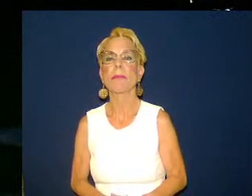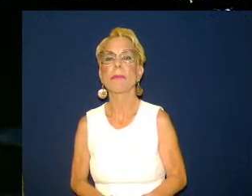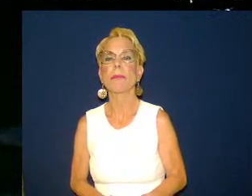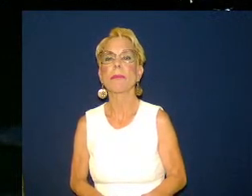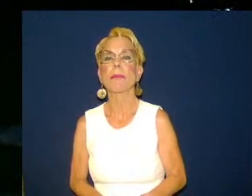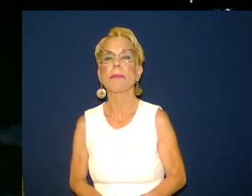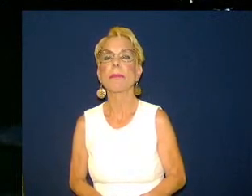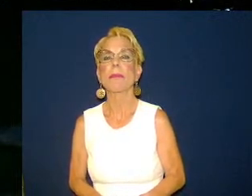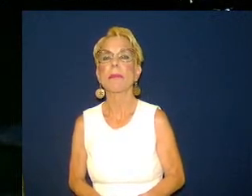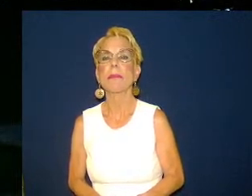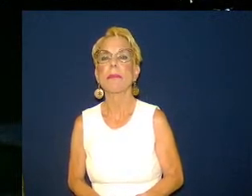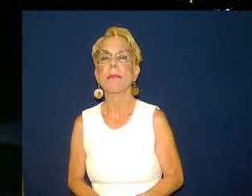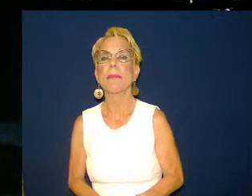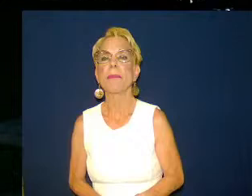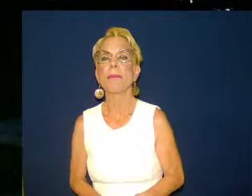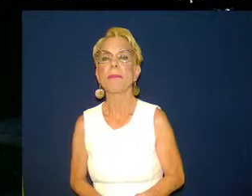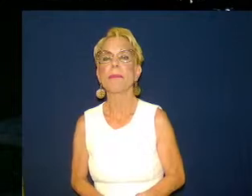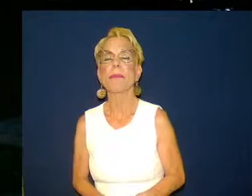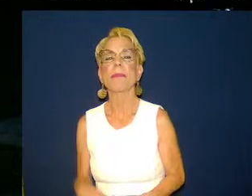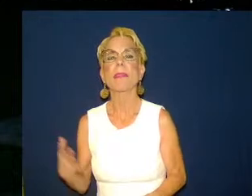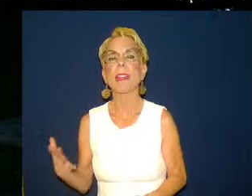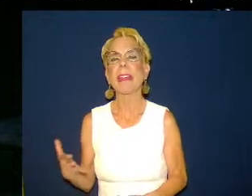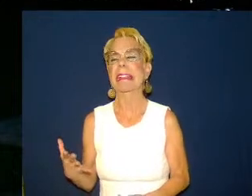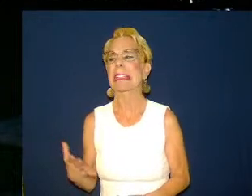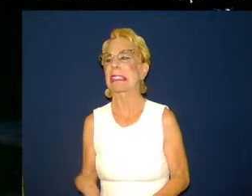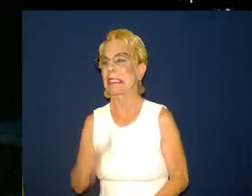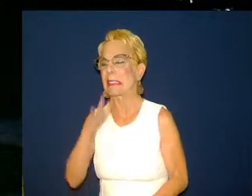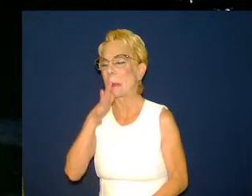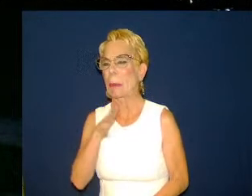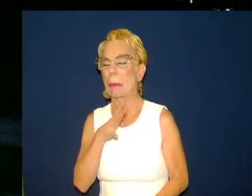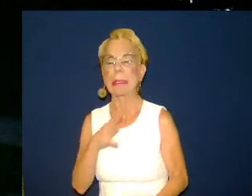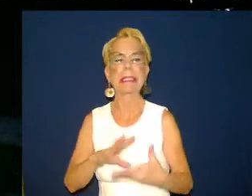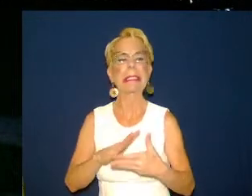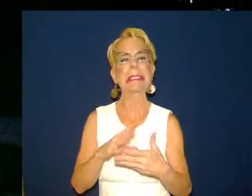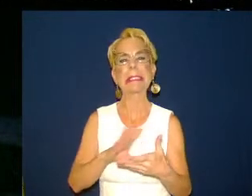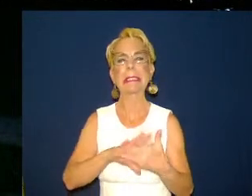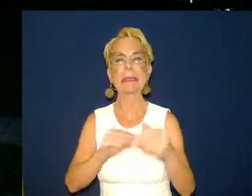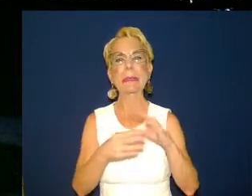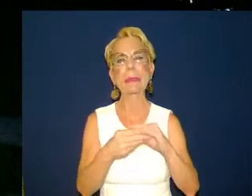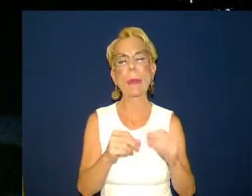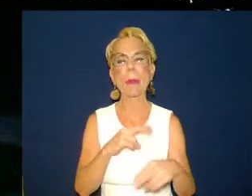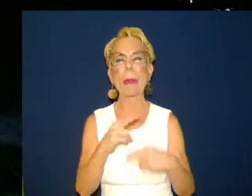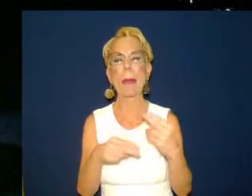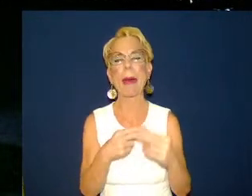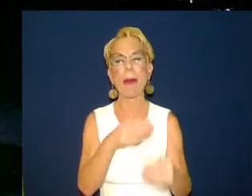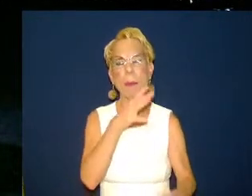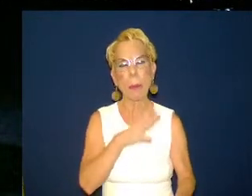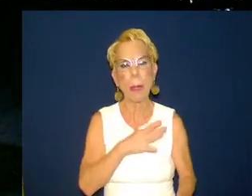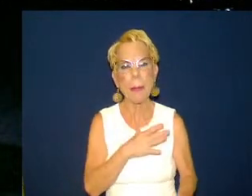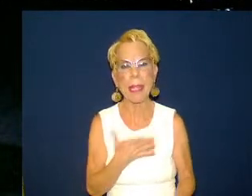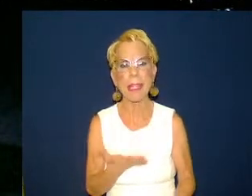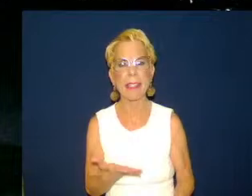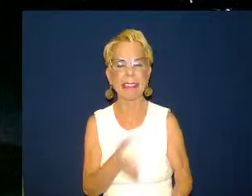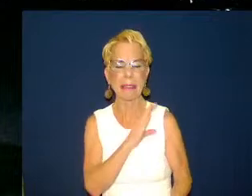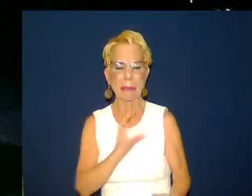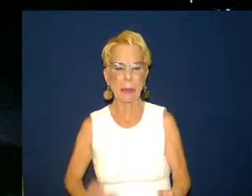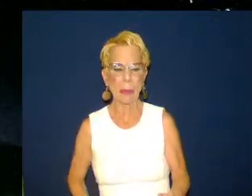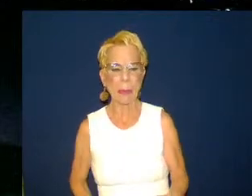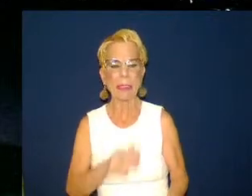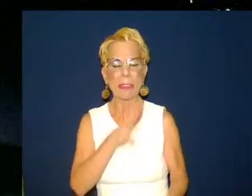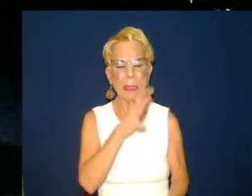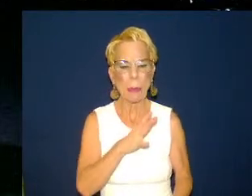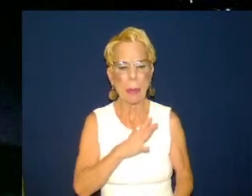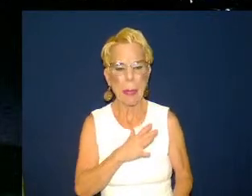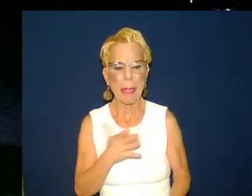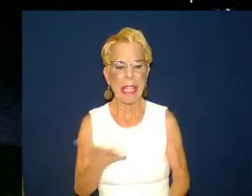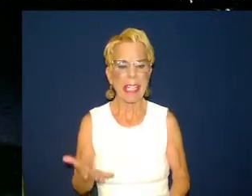32 years, she had a husband that hated her and made fun of her faith. I was at a prayer meeting one time at this older